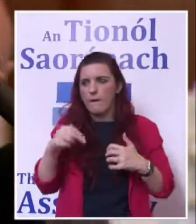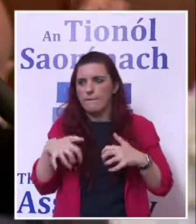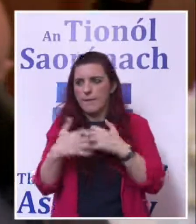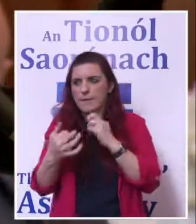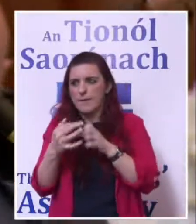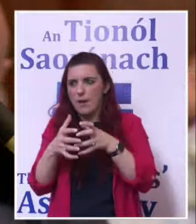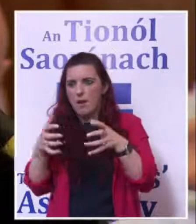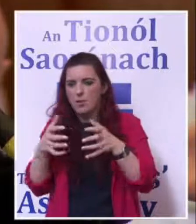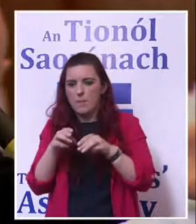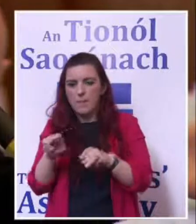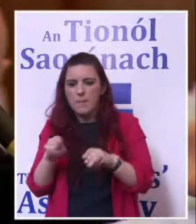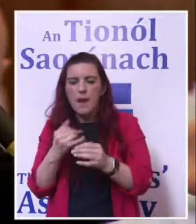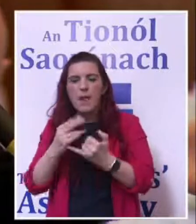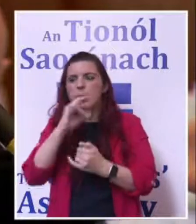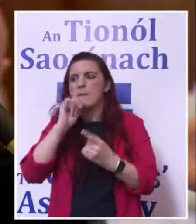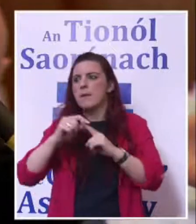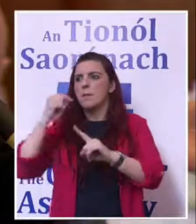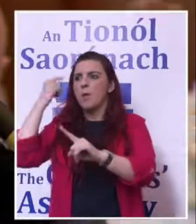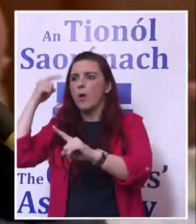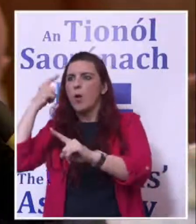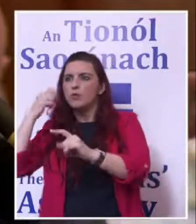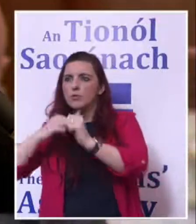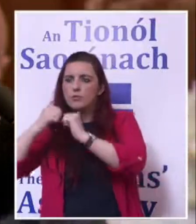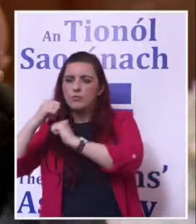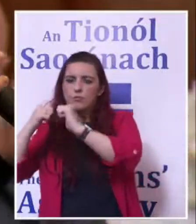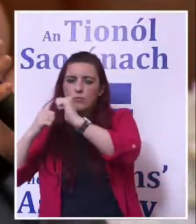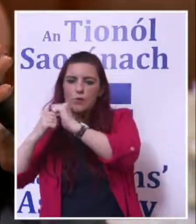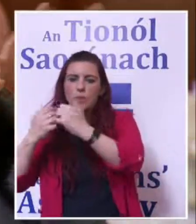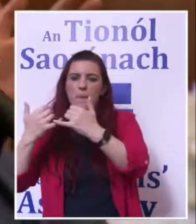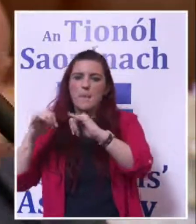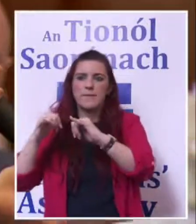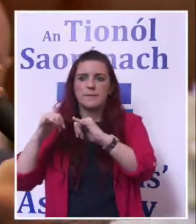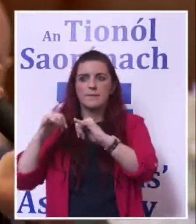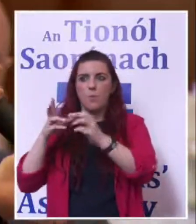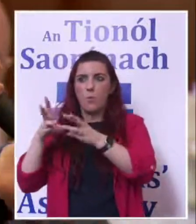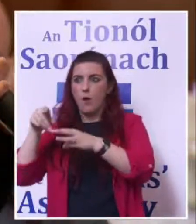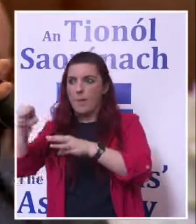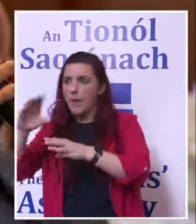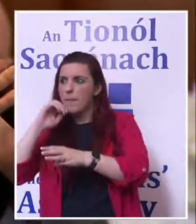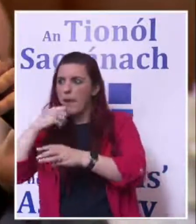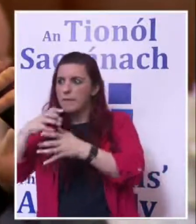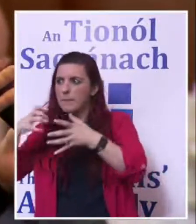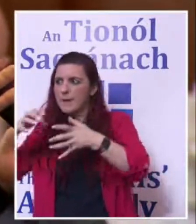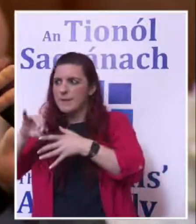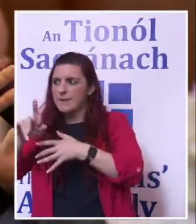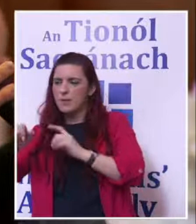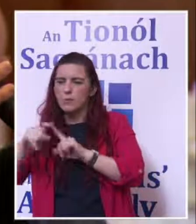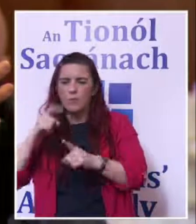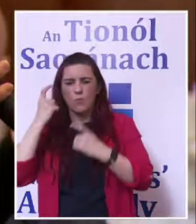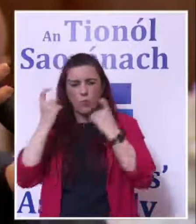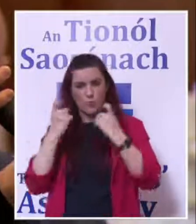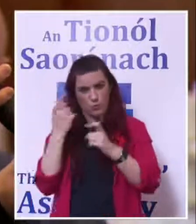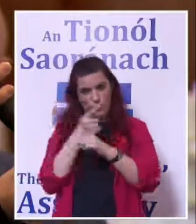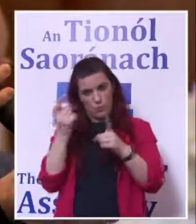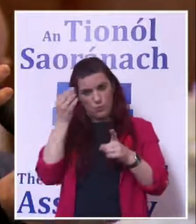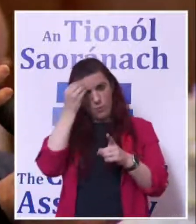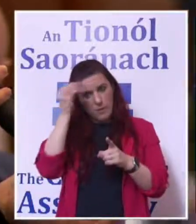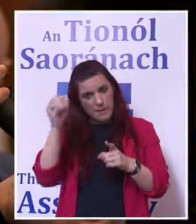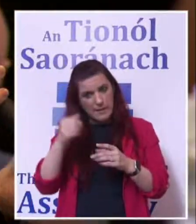or, for example, the London structures might not suit here because London is such a big city. I'm wondering what your